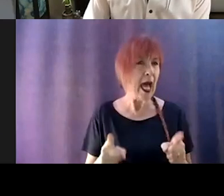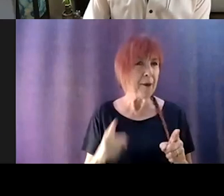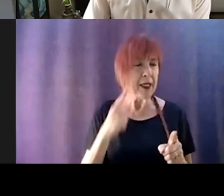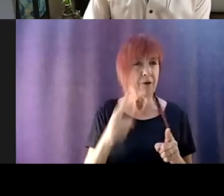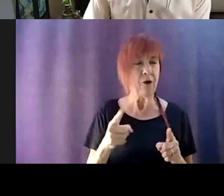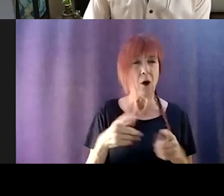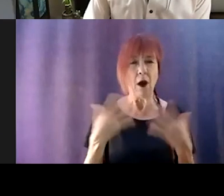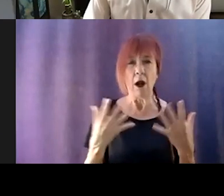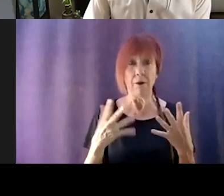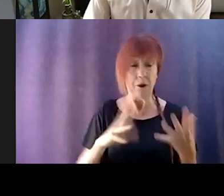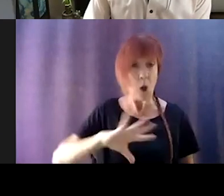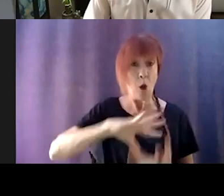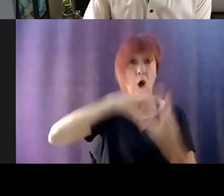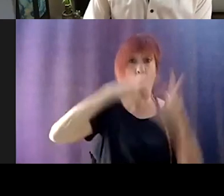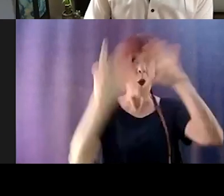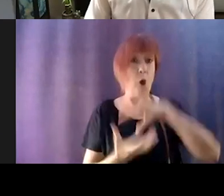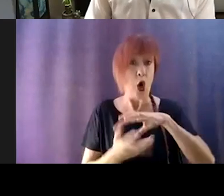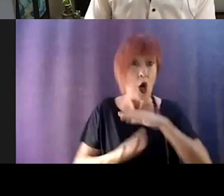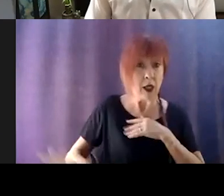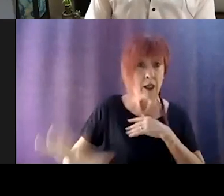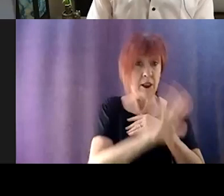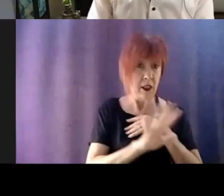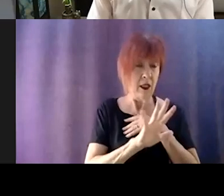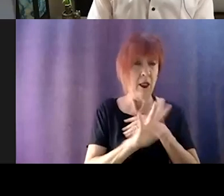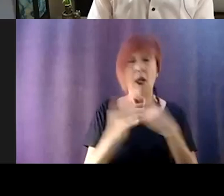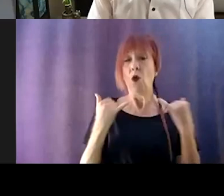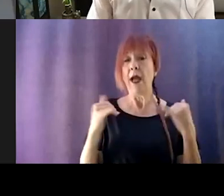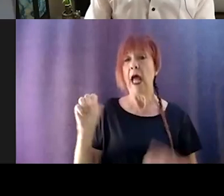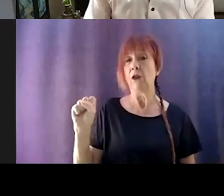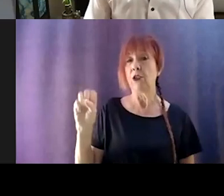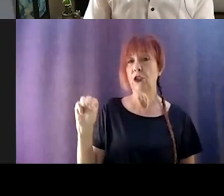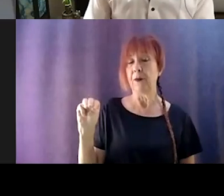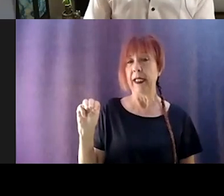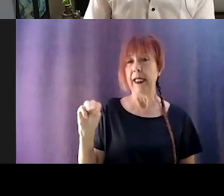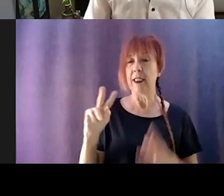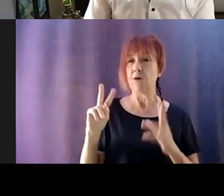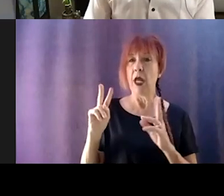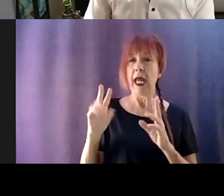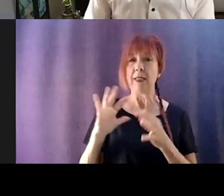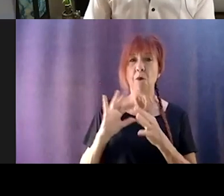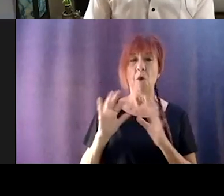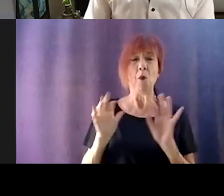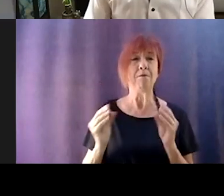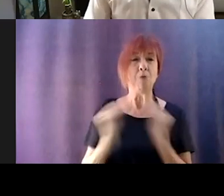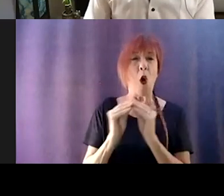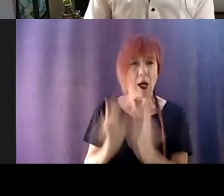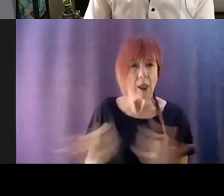the entire world, right now social media, I think, is more topical and more relevant and more